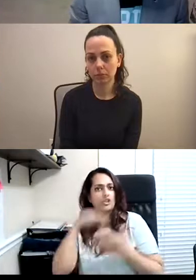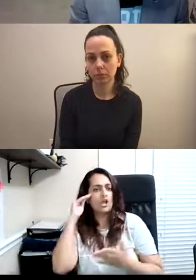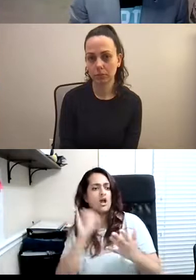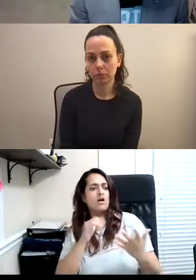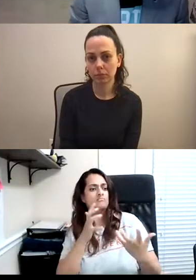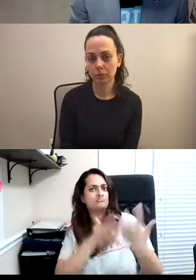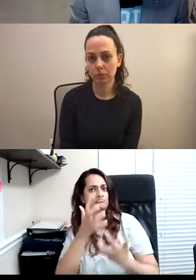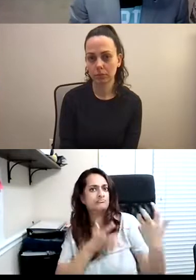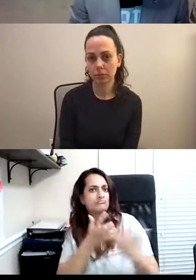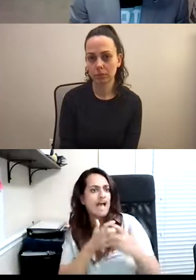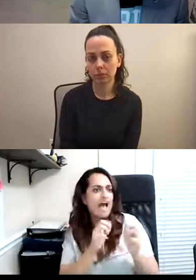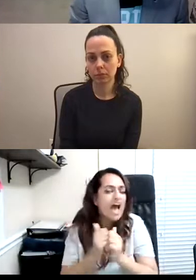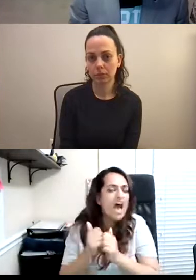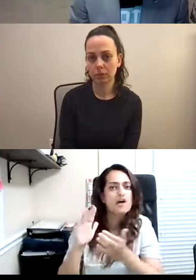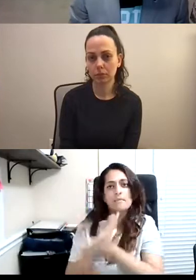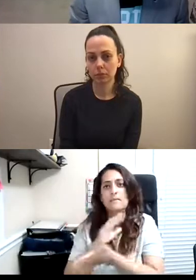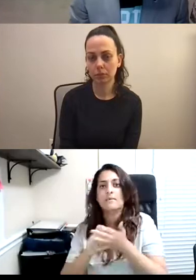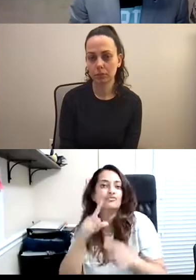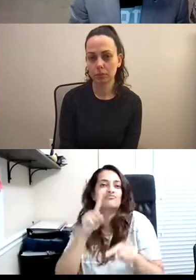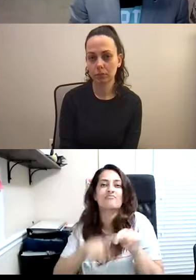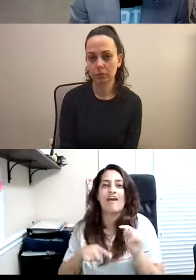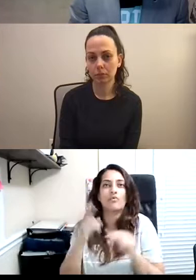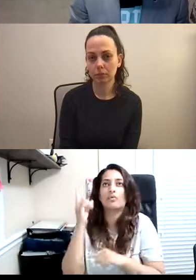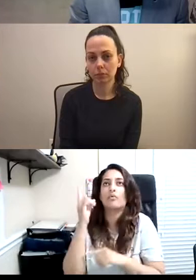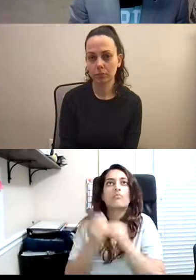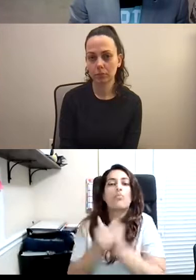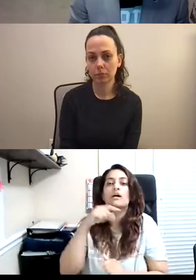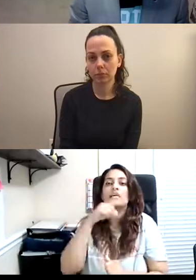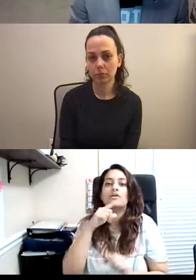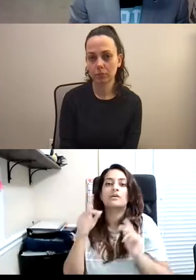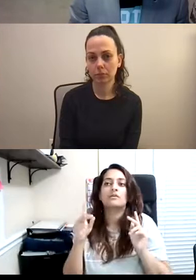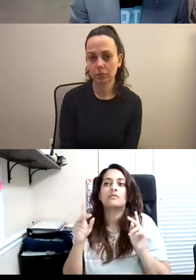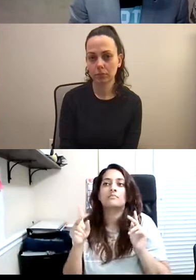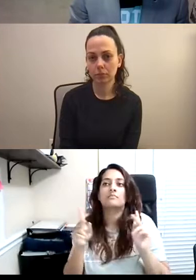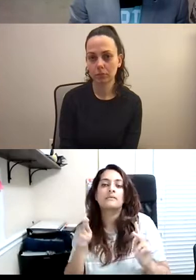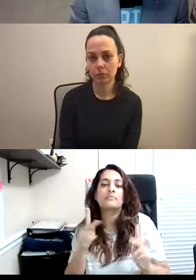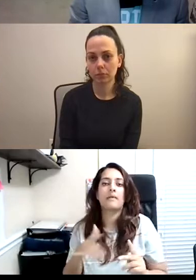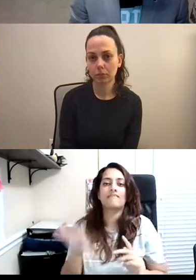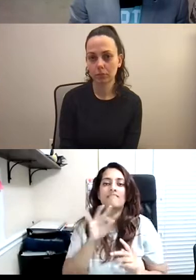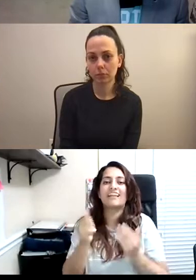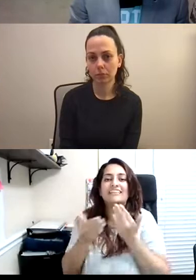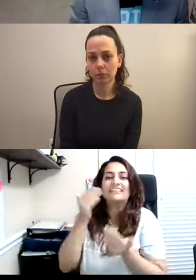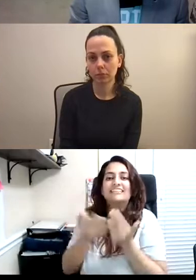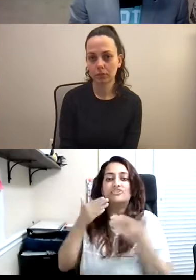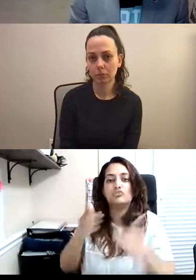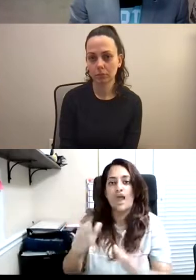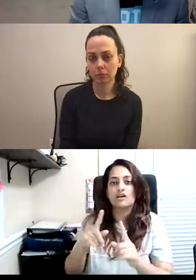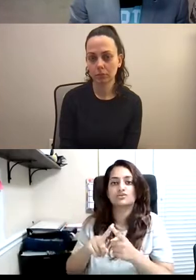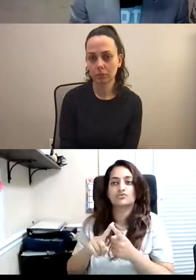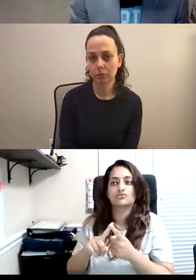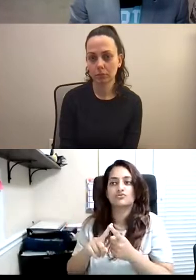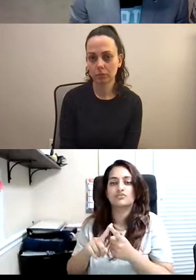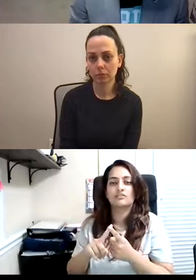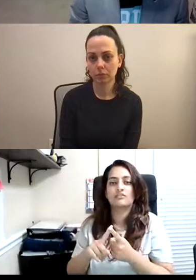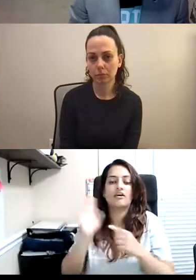And if the person is deaf, or maybe they're learning how to communicate with other people, we just don't expect